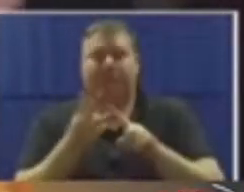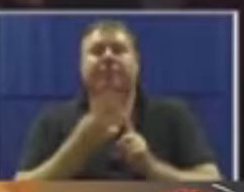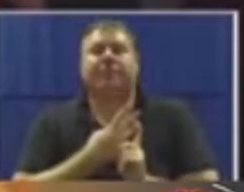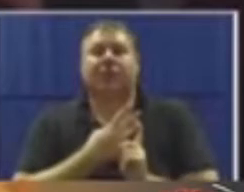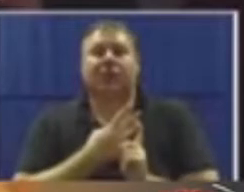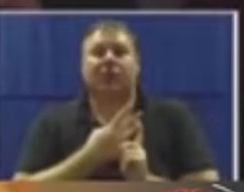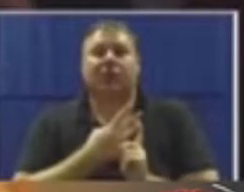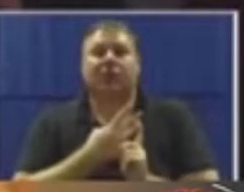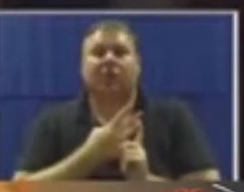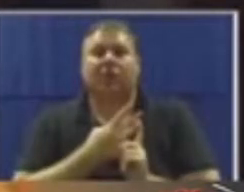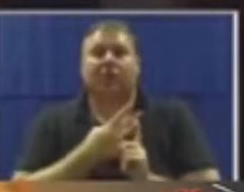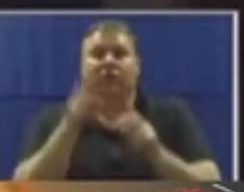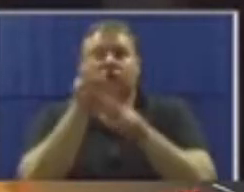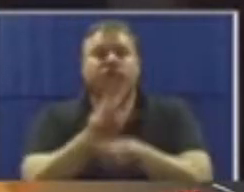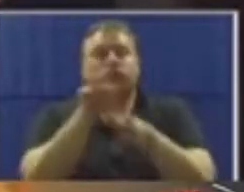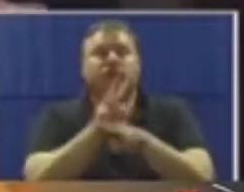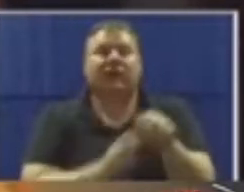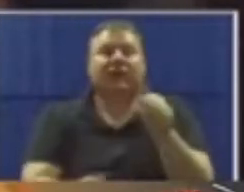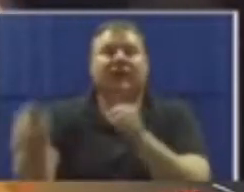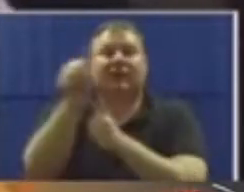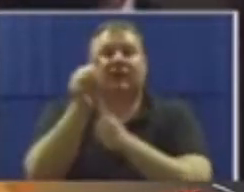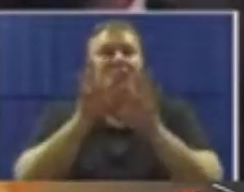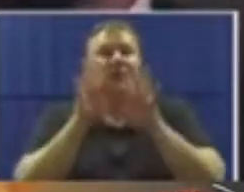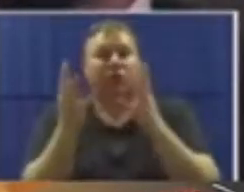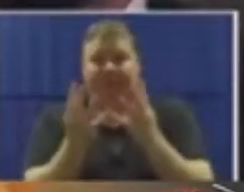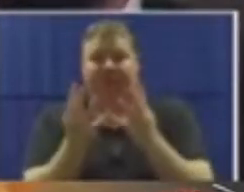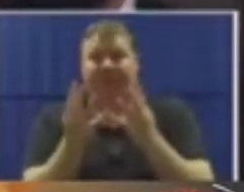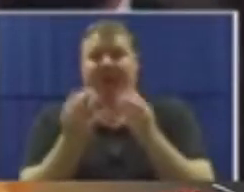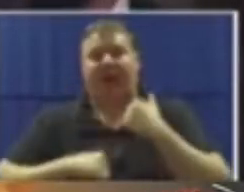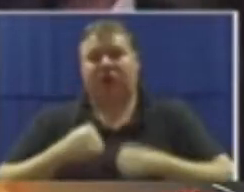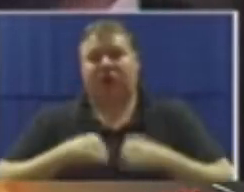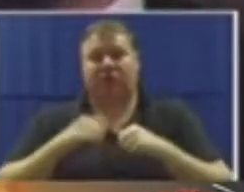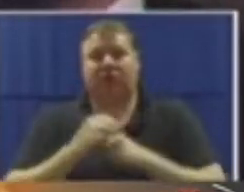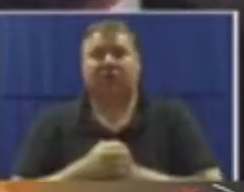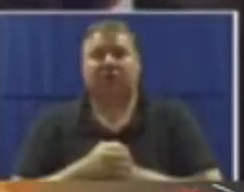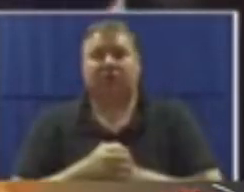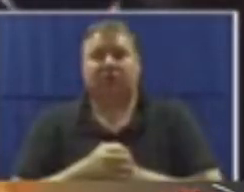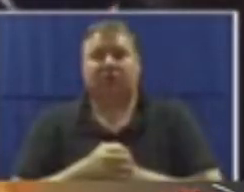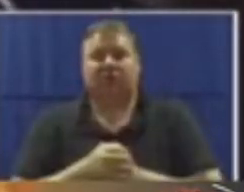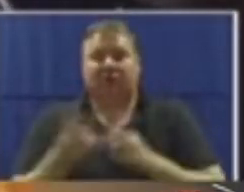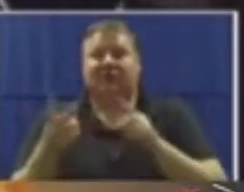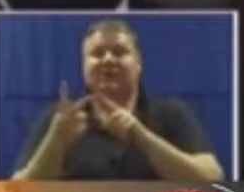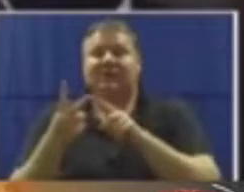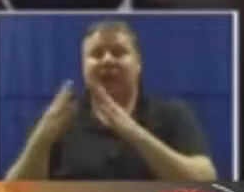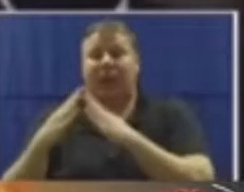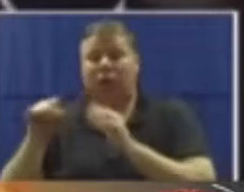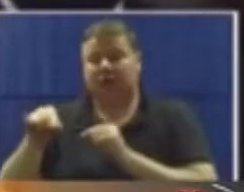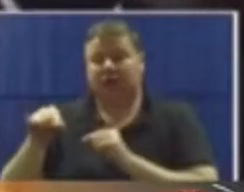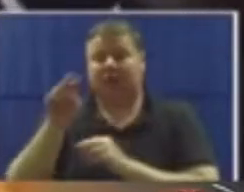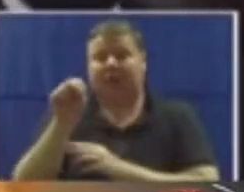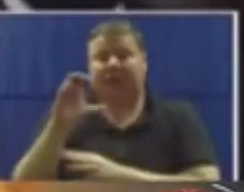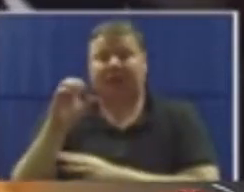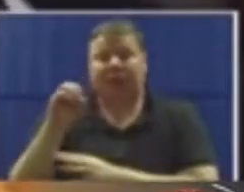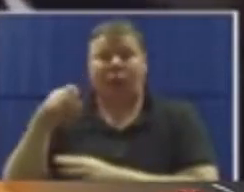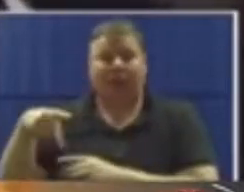scrutinize and oversee executive action. And then there's the second house, National Council of Provinces. And what do?